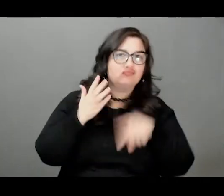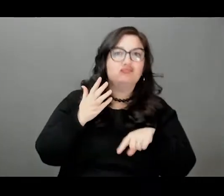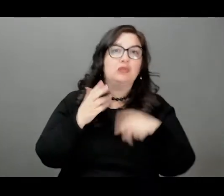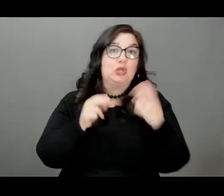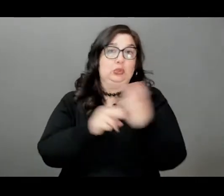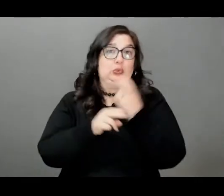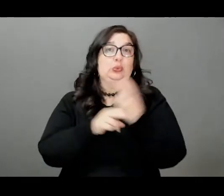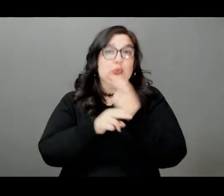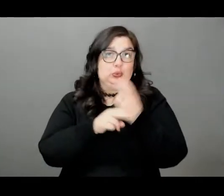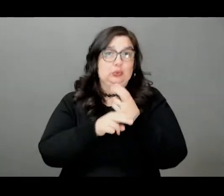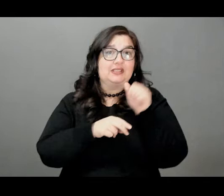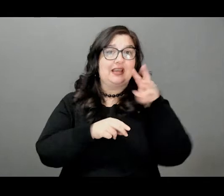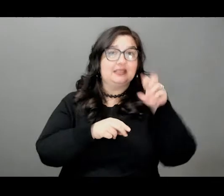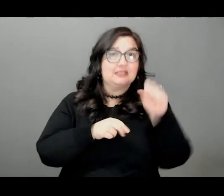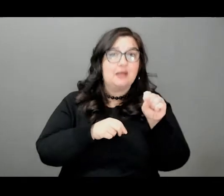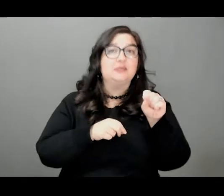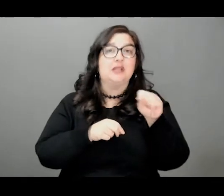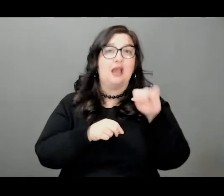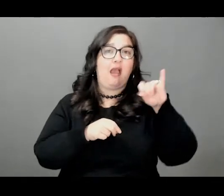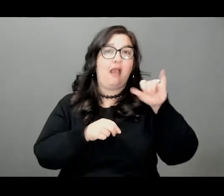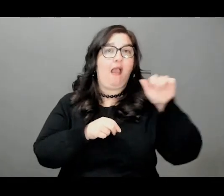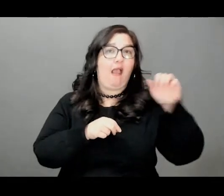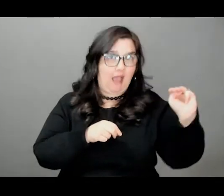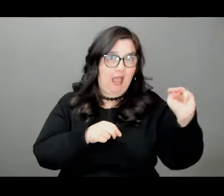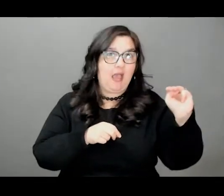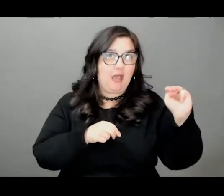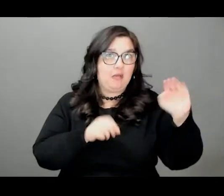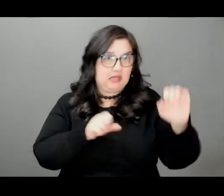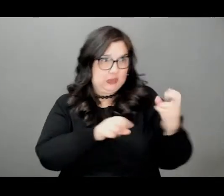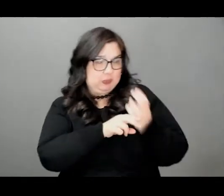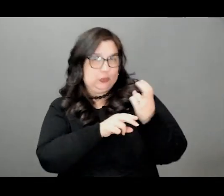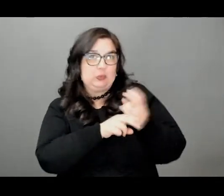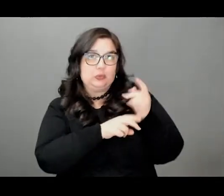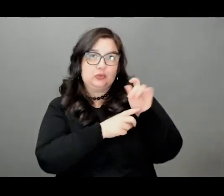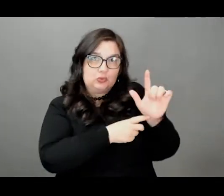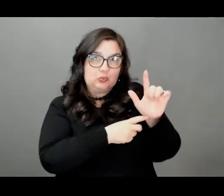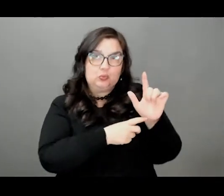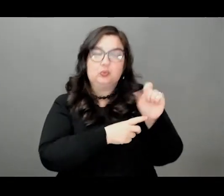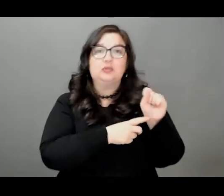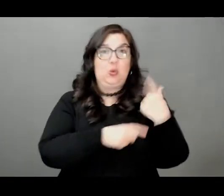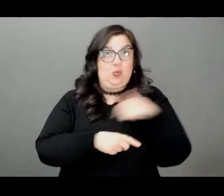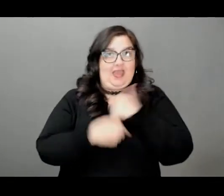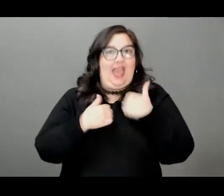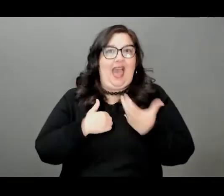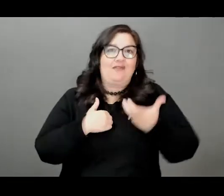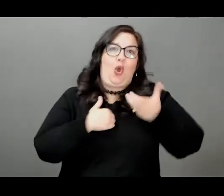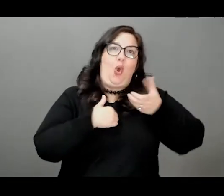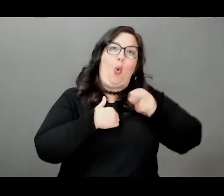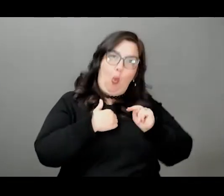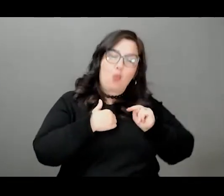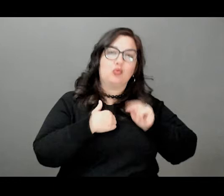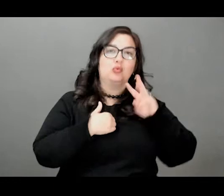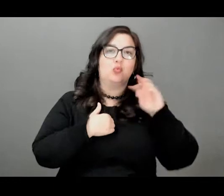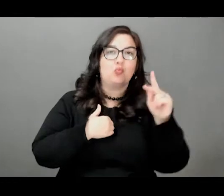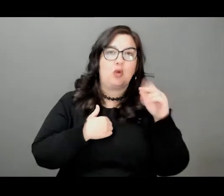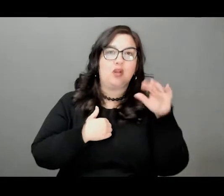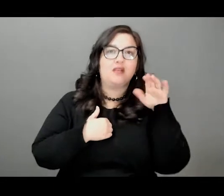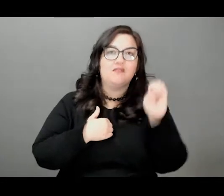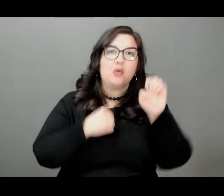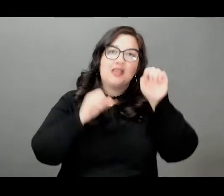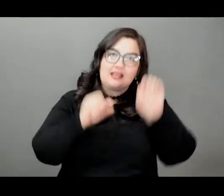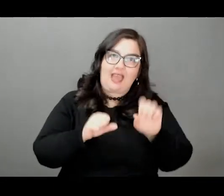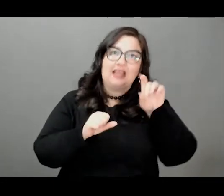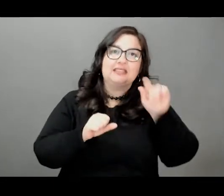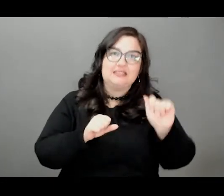solutions architect, data scientists, engineers using the best-in-class tools of AWS AI ML. And then we have our